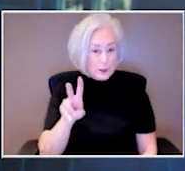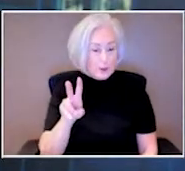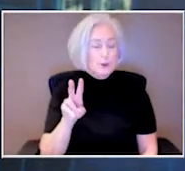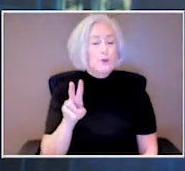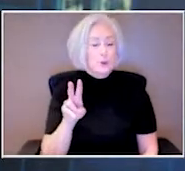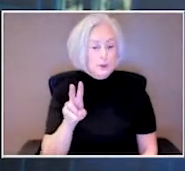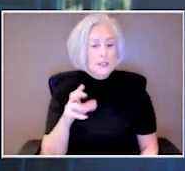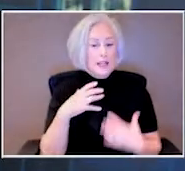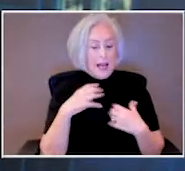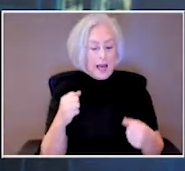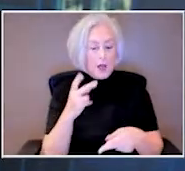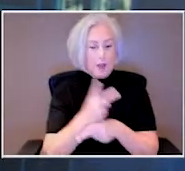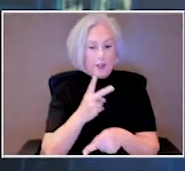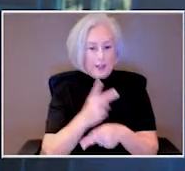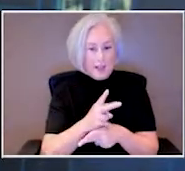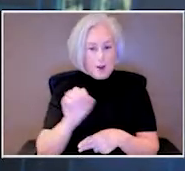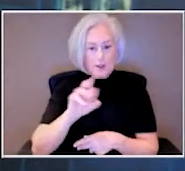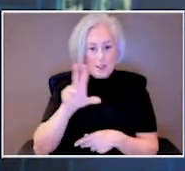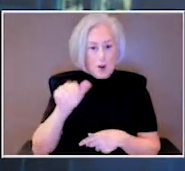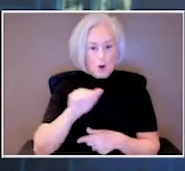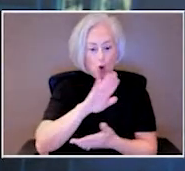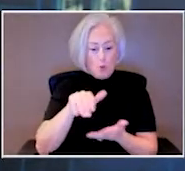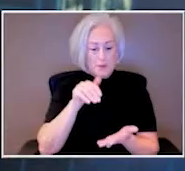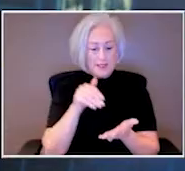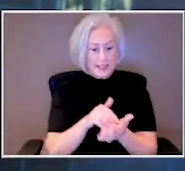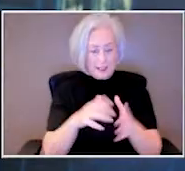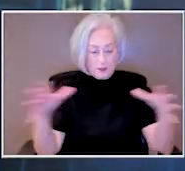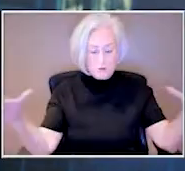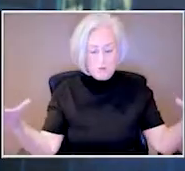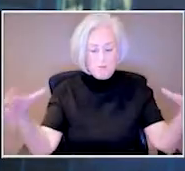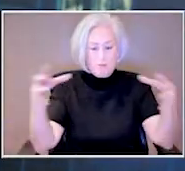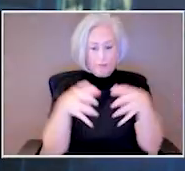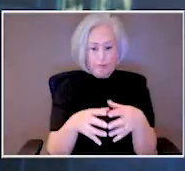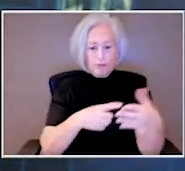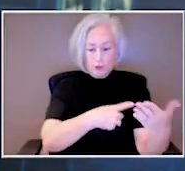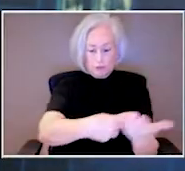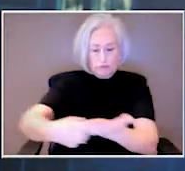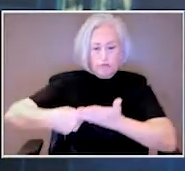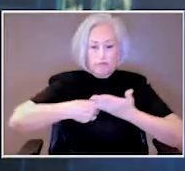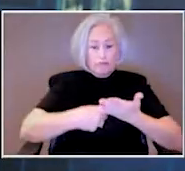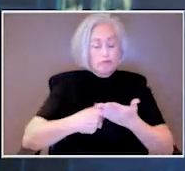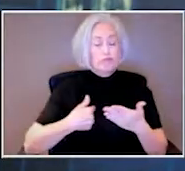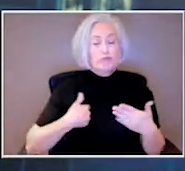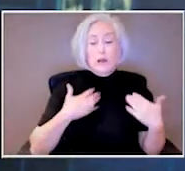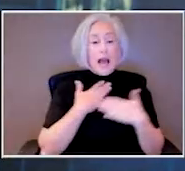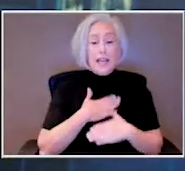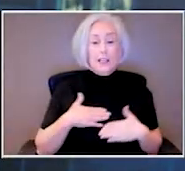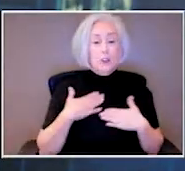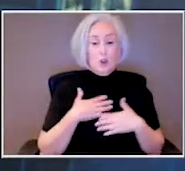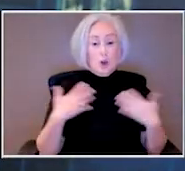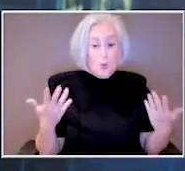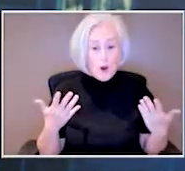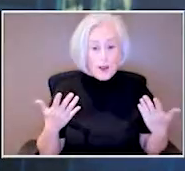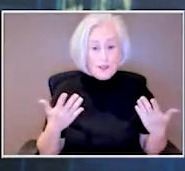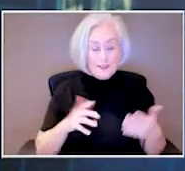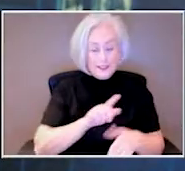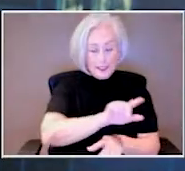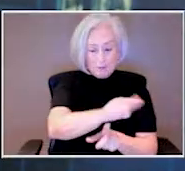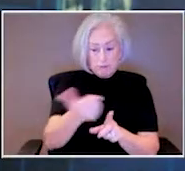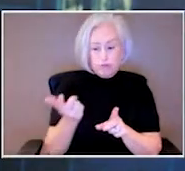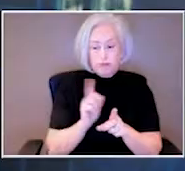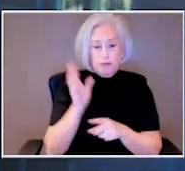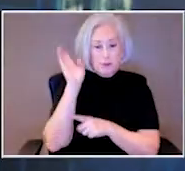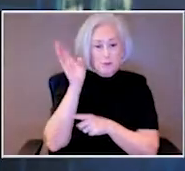sarcoma world, in our sarcoma center. And part of what I enjoy about it is obviously the presenting the cases, what